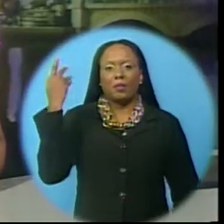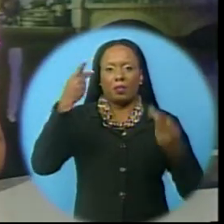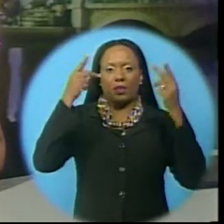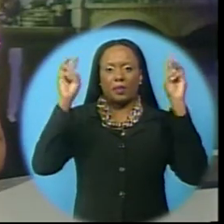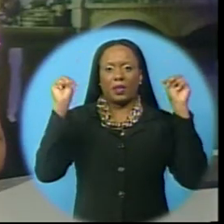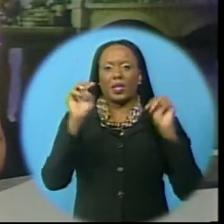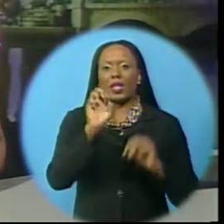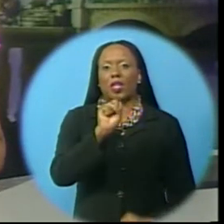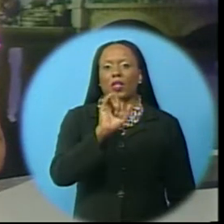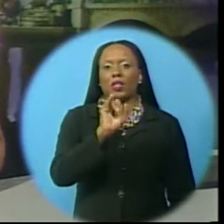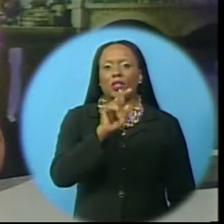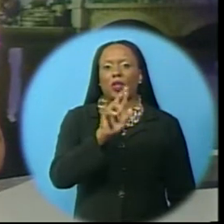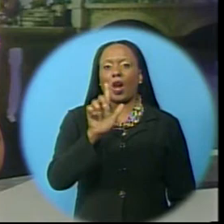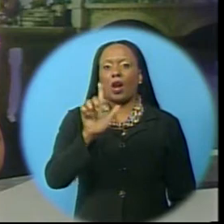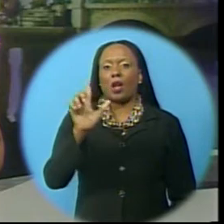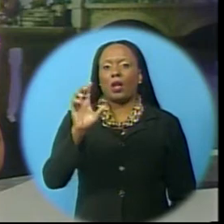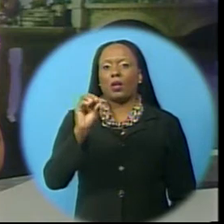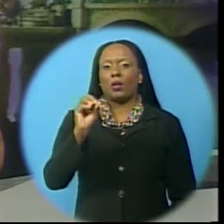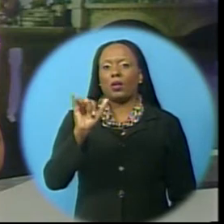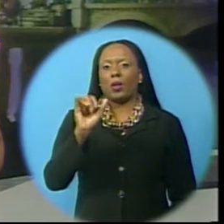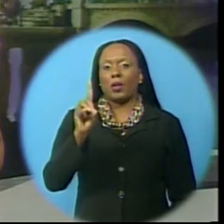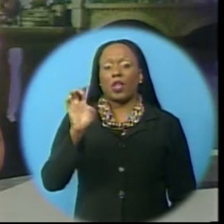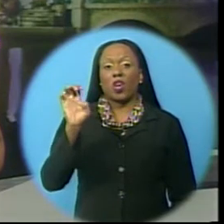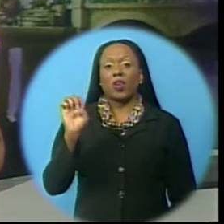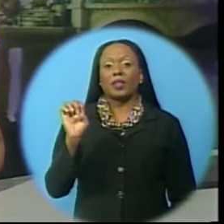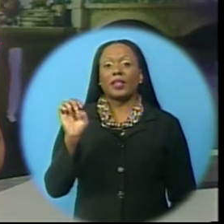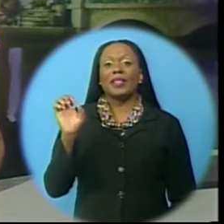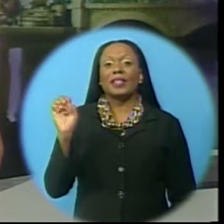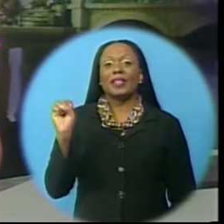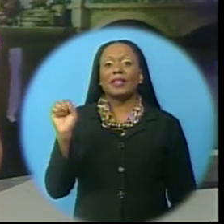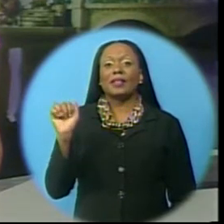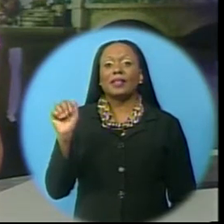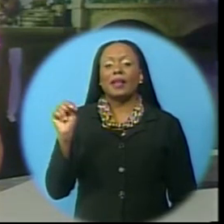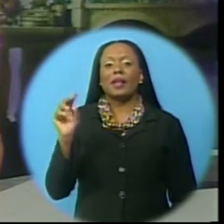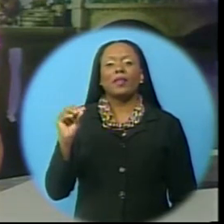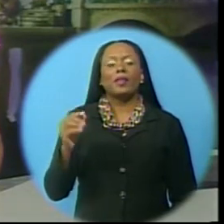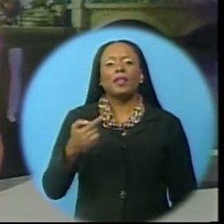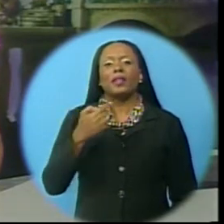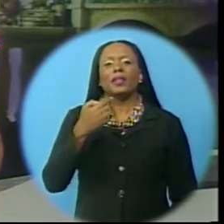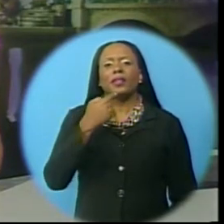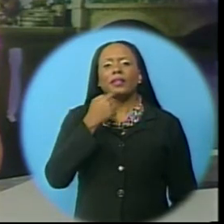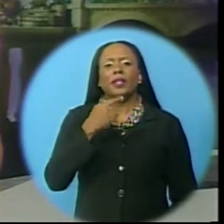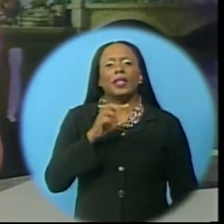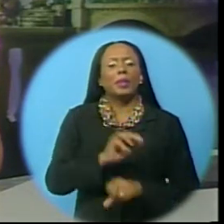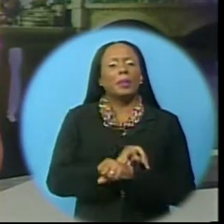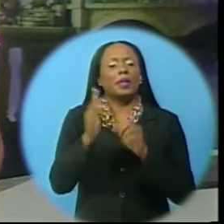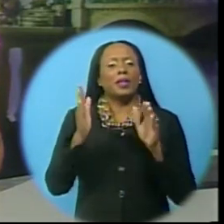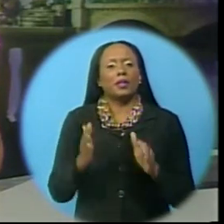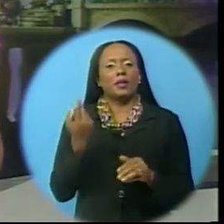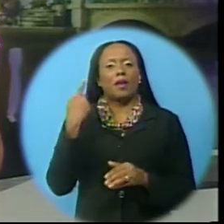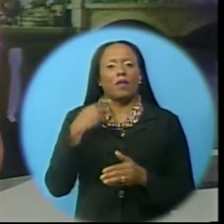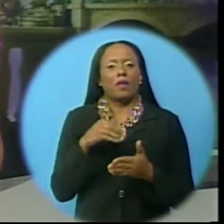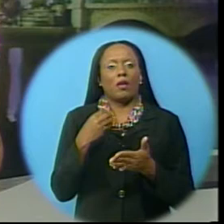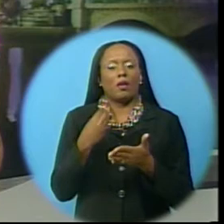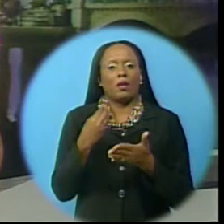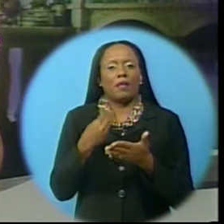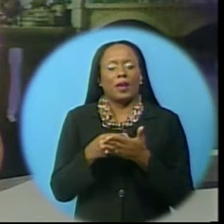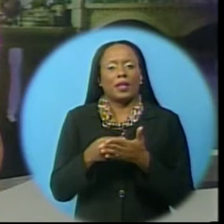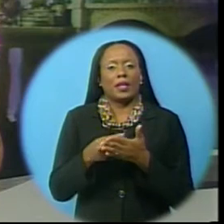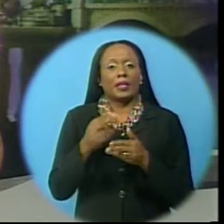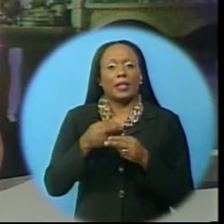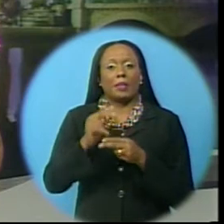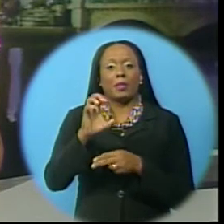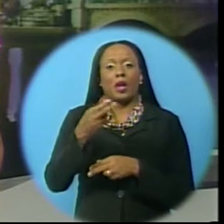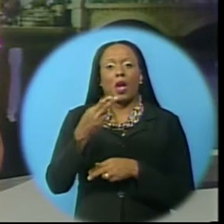Former Prime Minister Sir Lloyd Erskine Sandiford has given top marks to Minister of Finance and Economic Affairs Chris Sinclair. Sir Lloyd was speaking at the